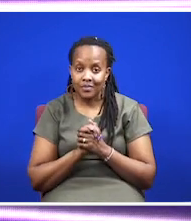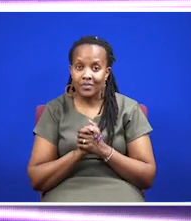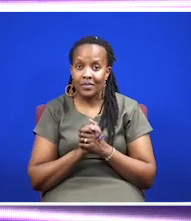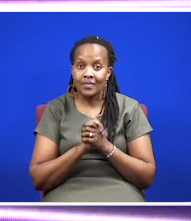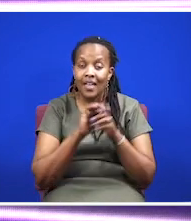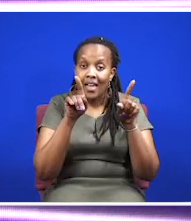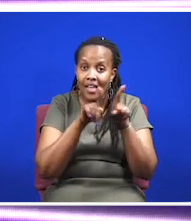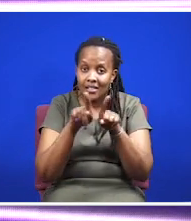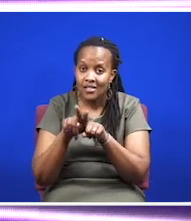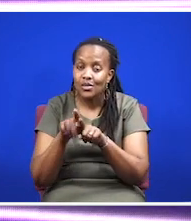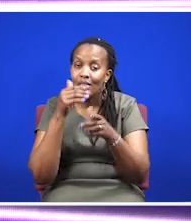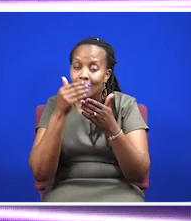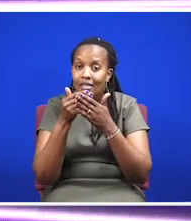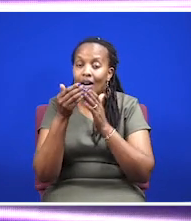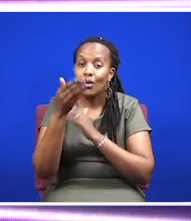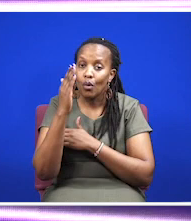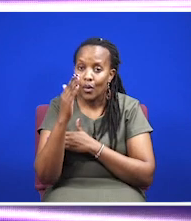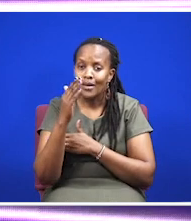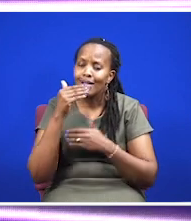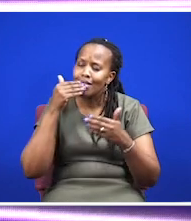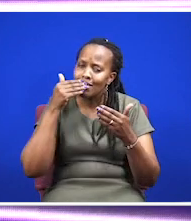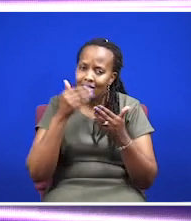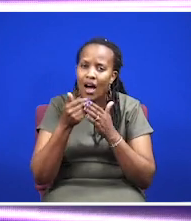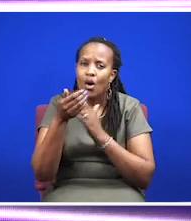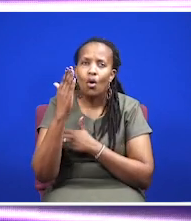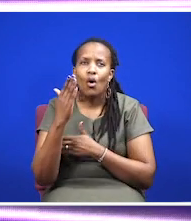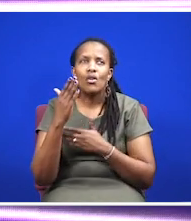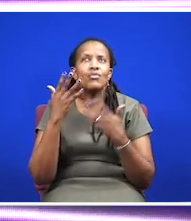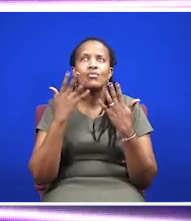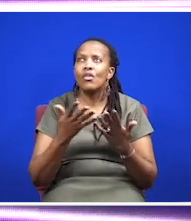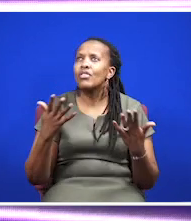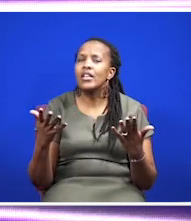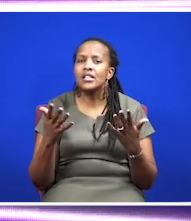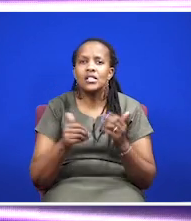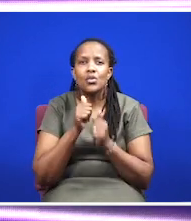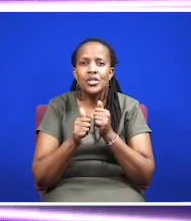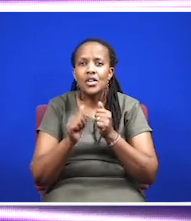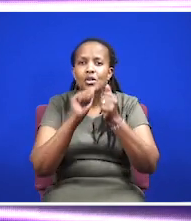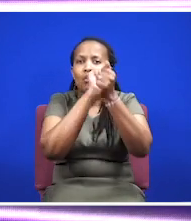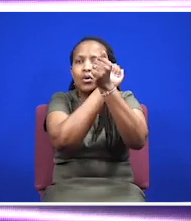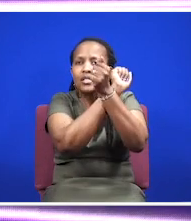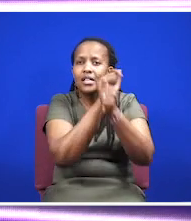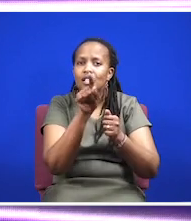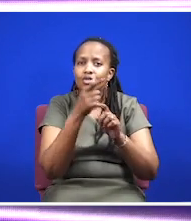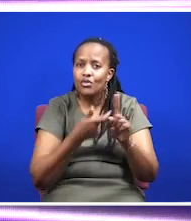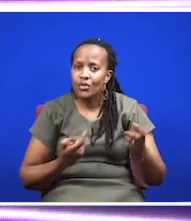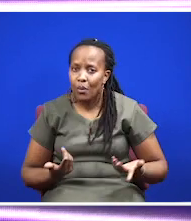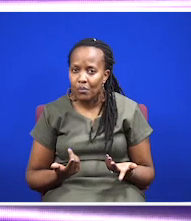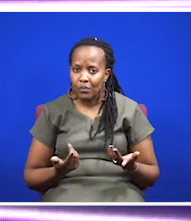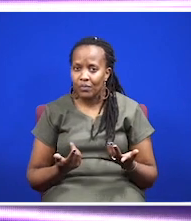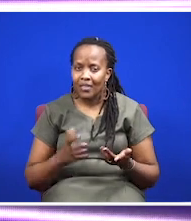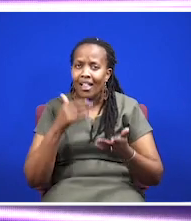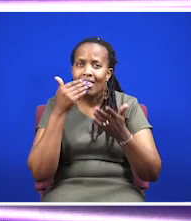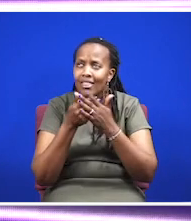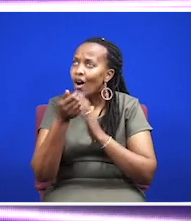us remember to thank him even for the things that, you know, he protected us from, or the things that he didn't do.